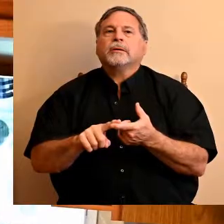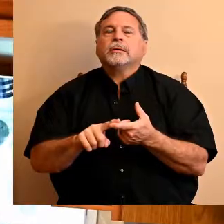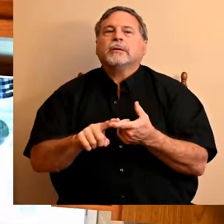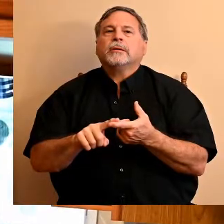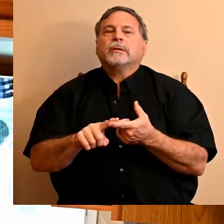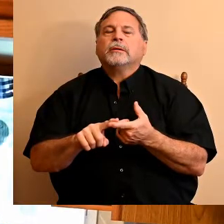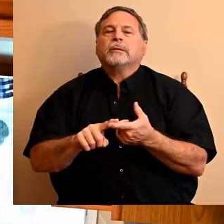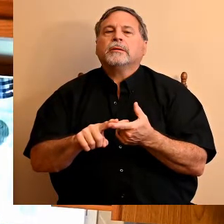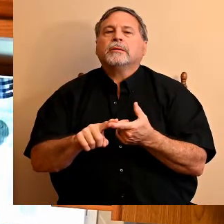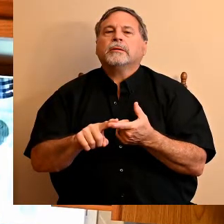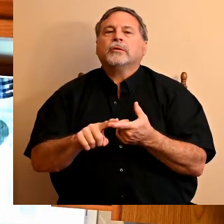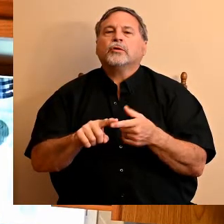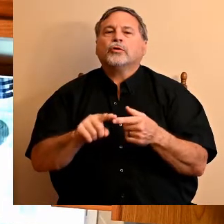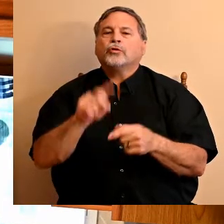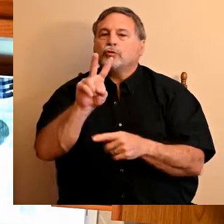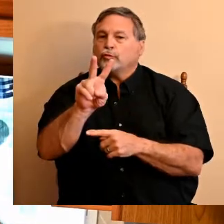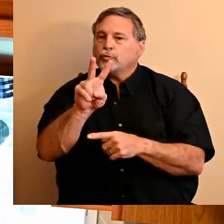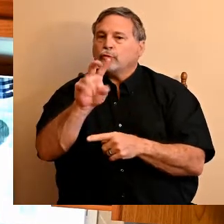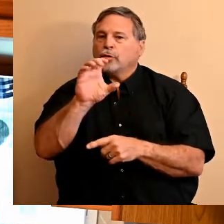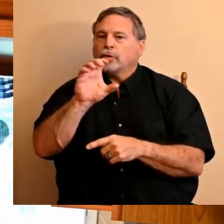2 cups of rice.